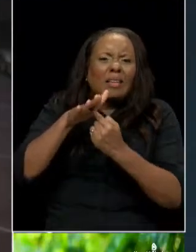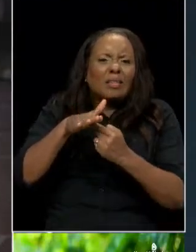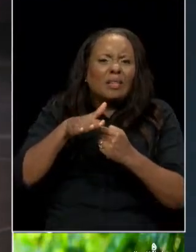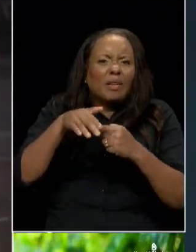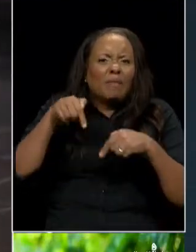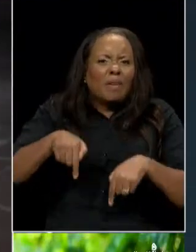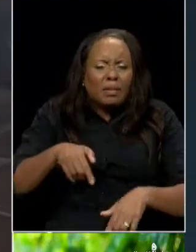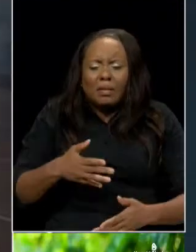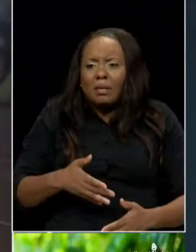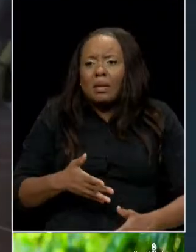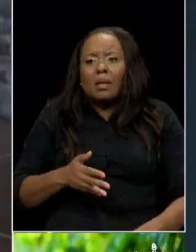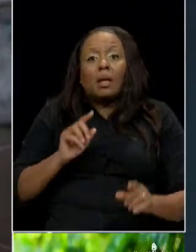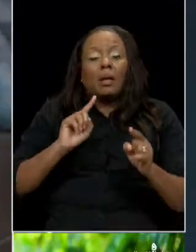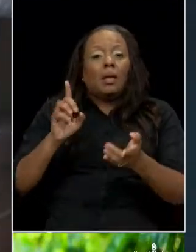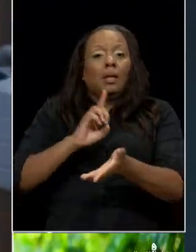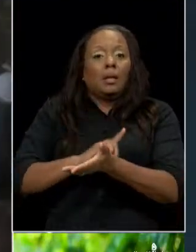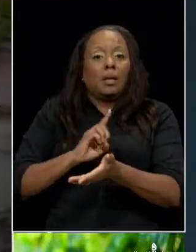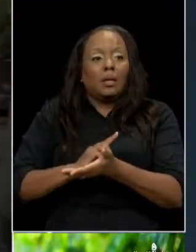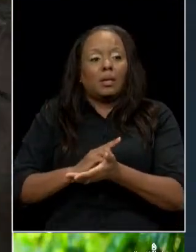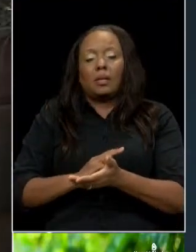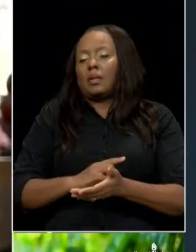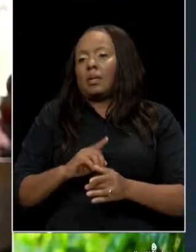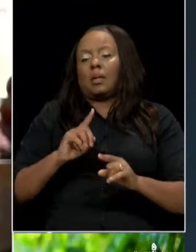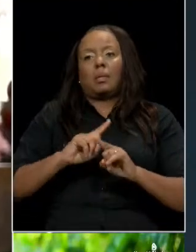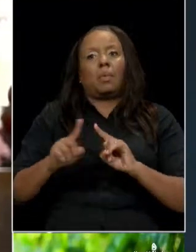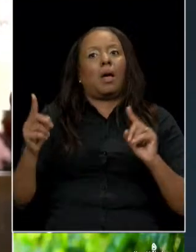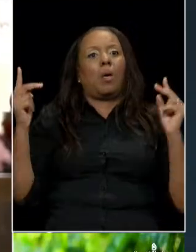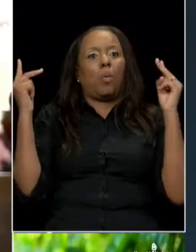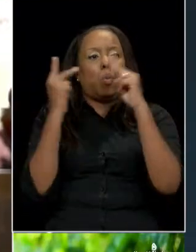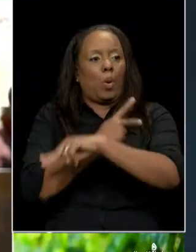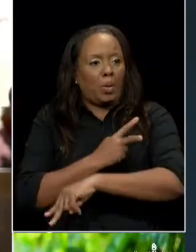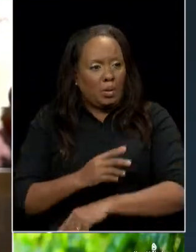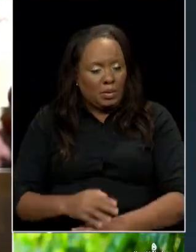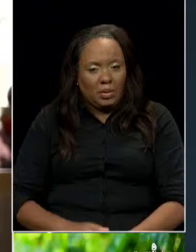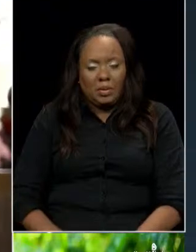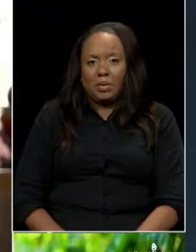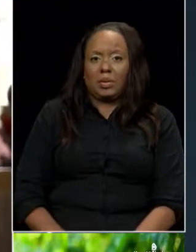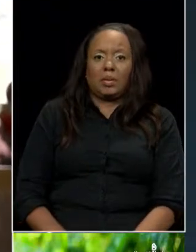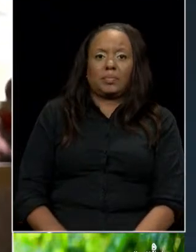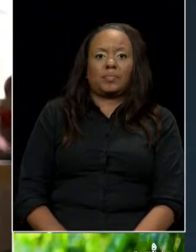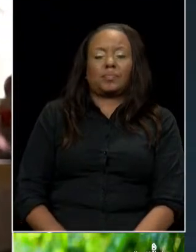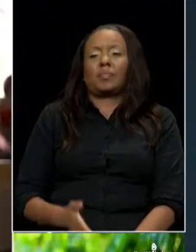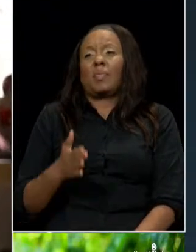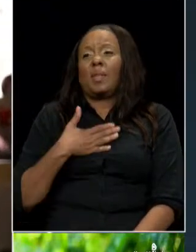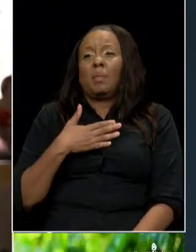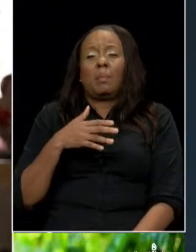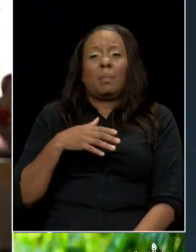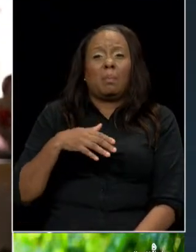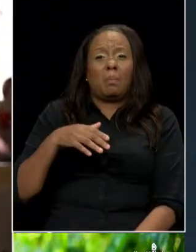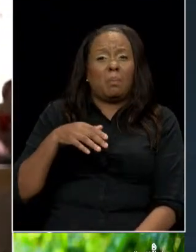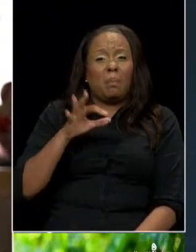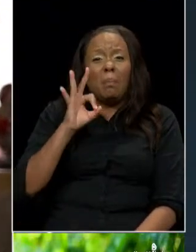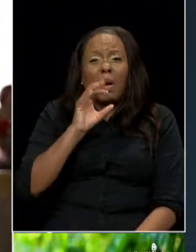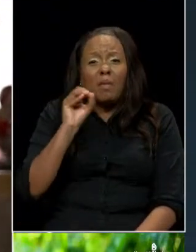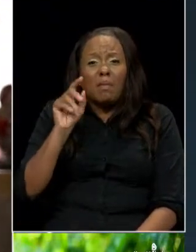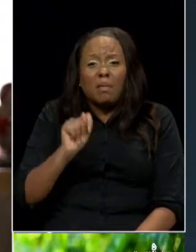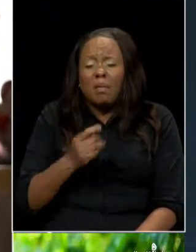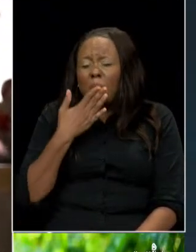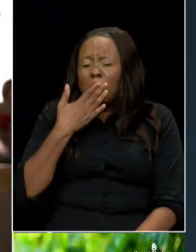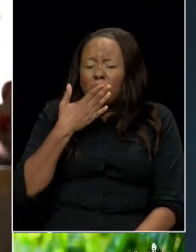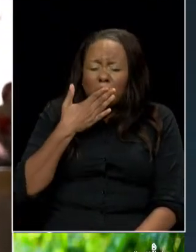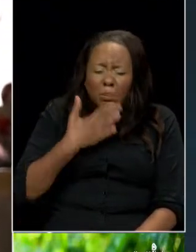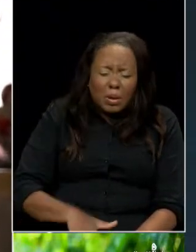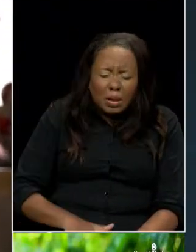of the leg got from bad to worse. The foot had deteriorated so badly.